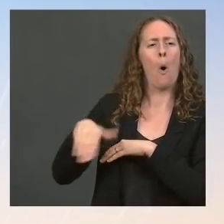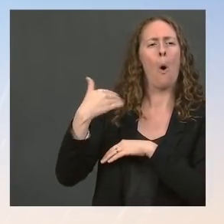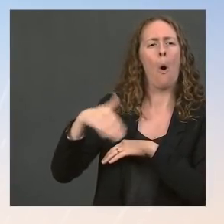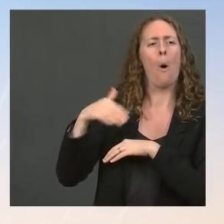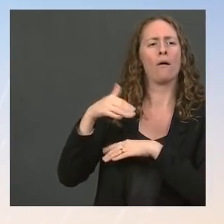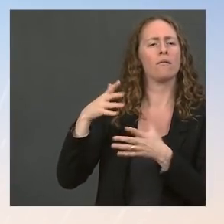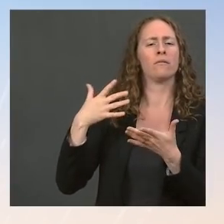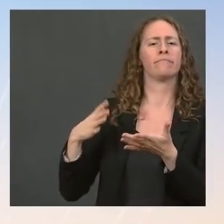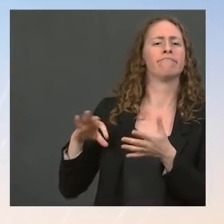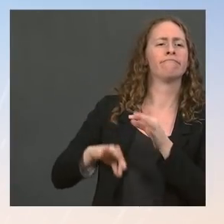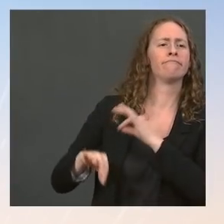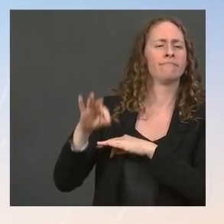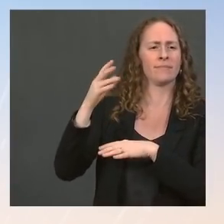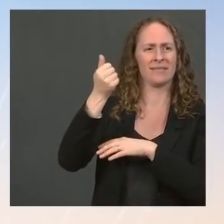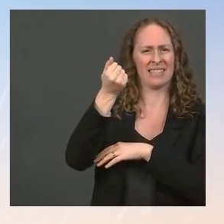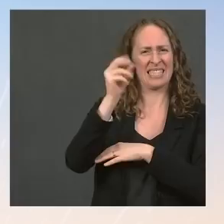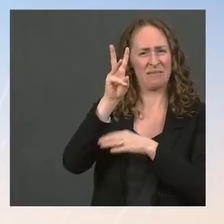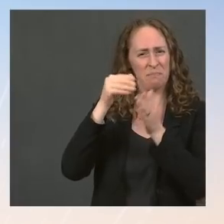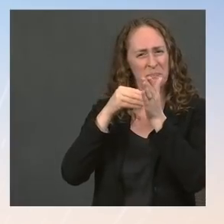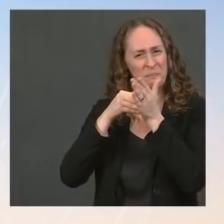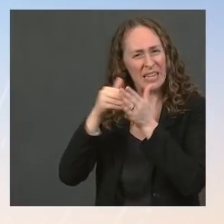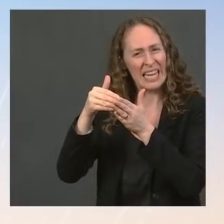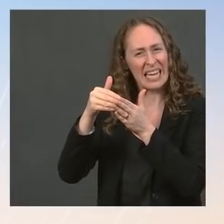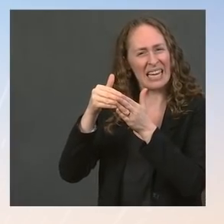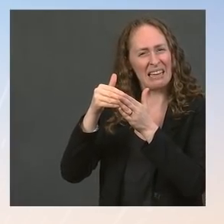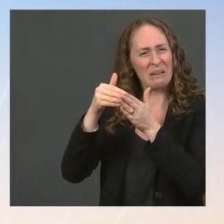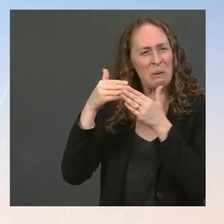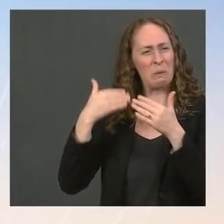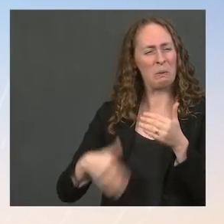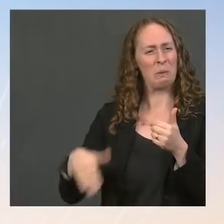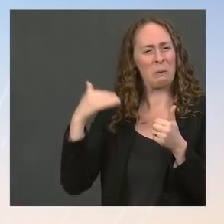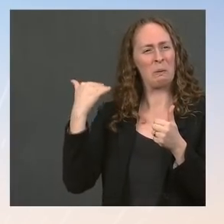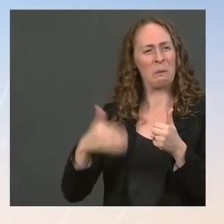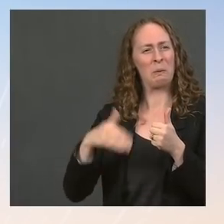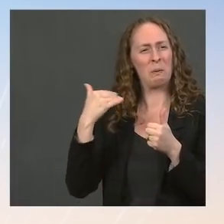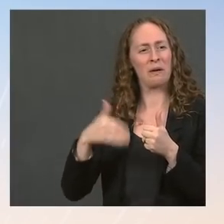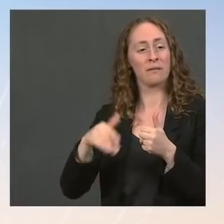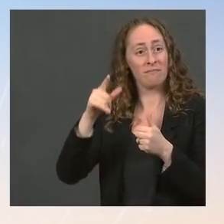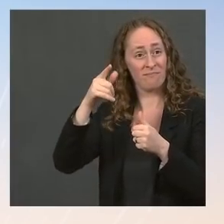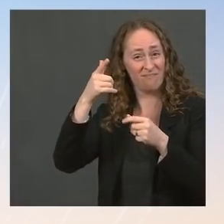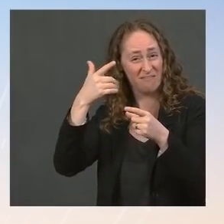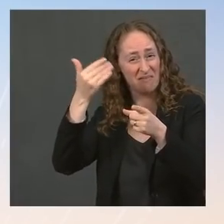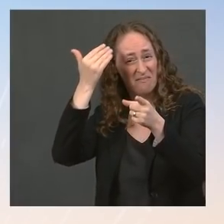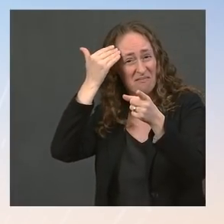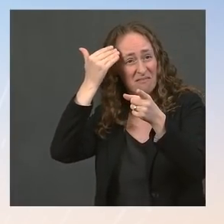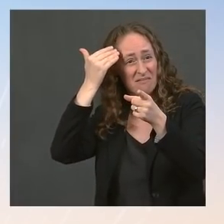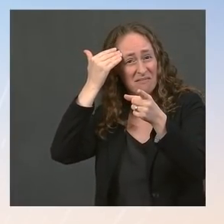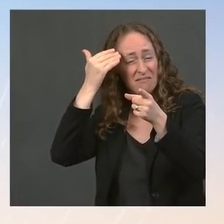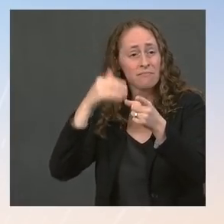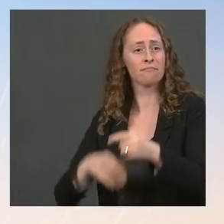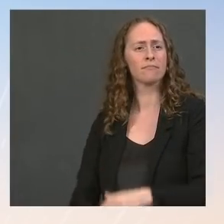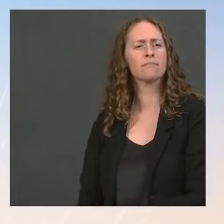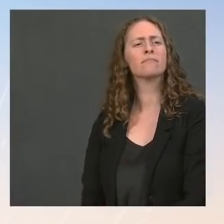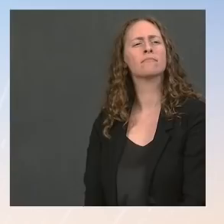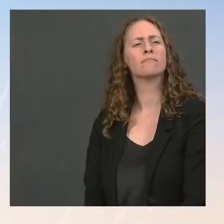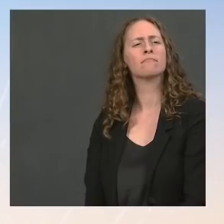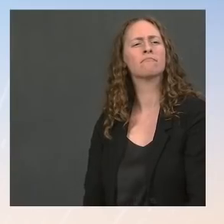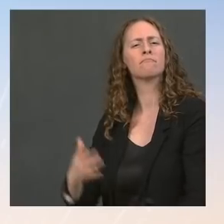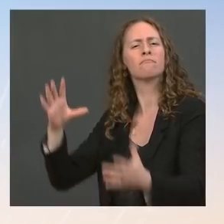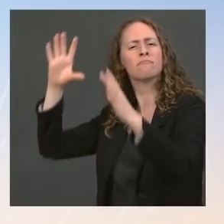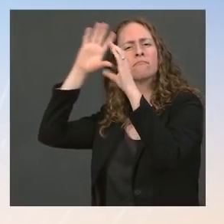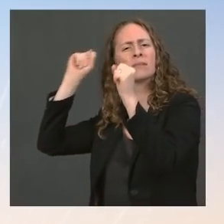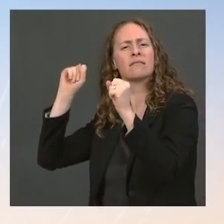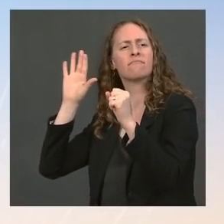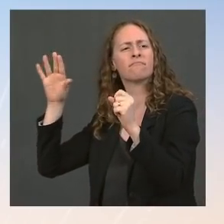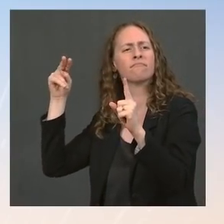160% pay raise. Is the president of the administration on top of this? Are they aware of that labor dispute? And what's the president think in general of companies like John